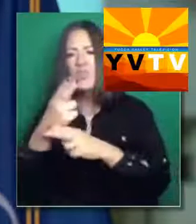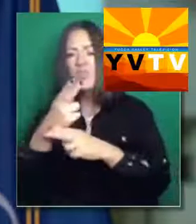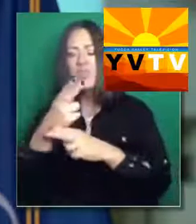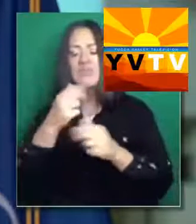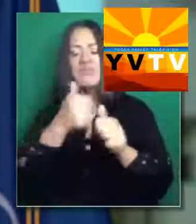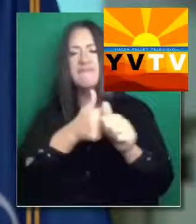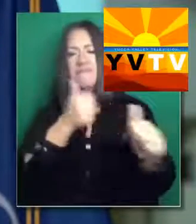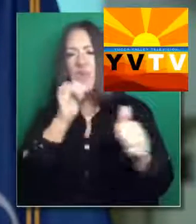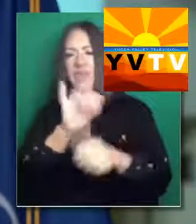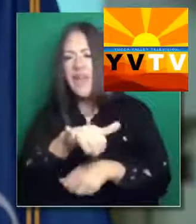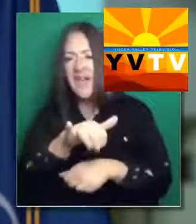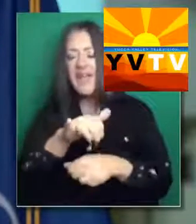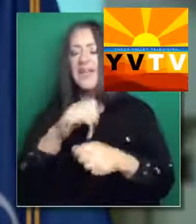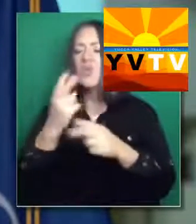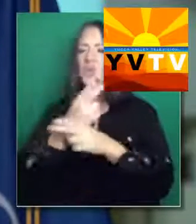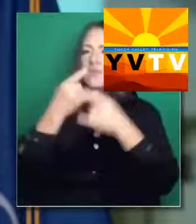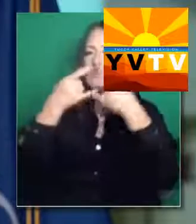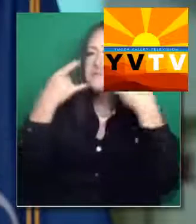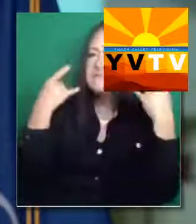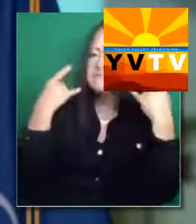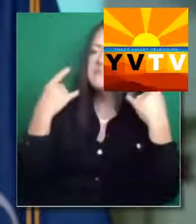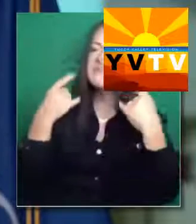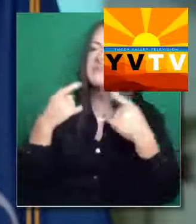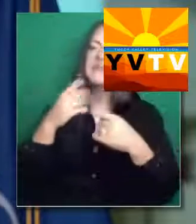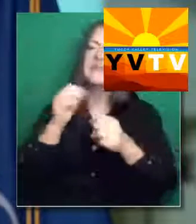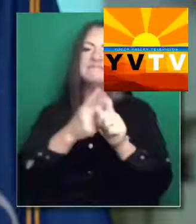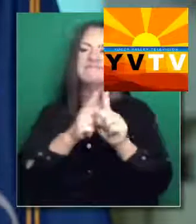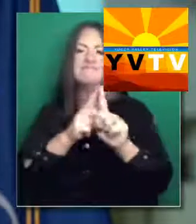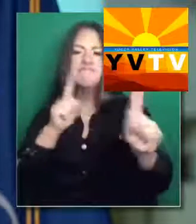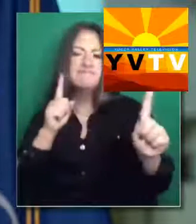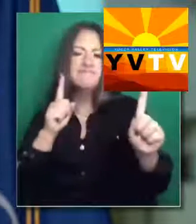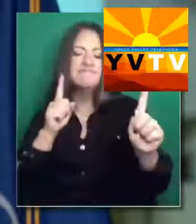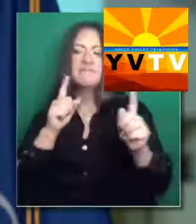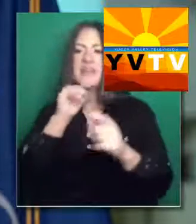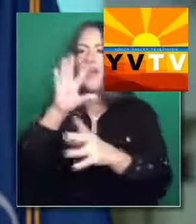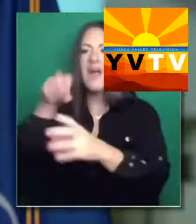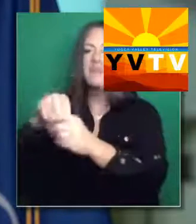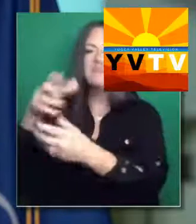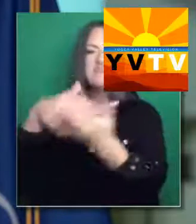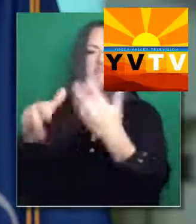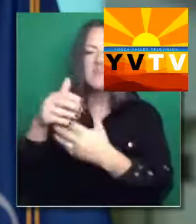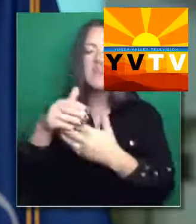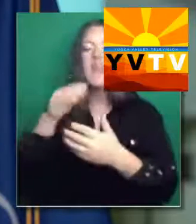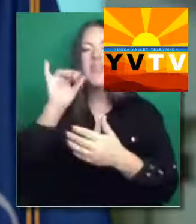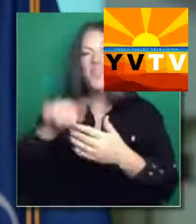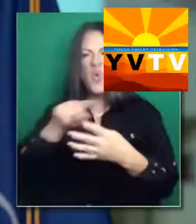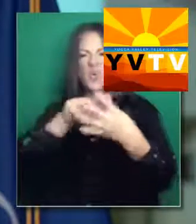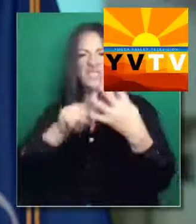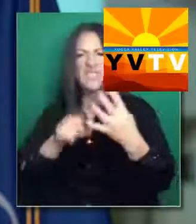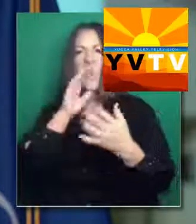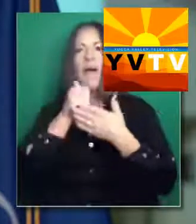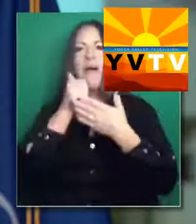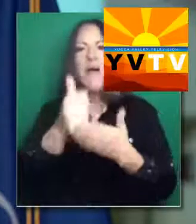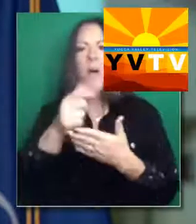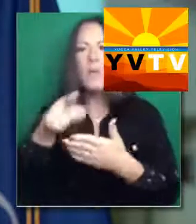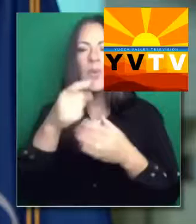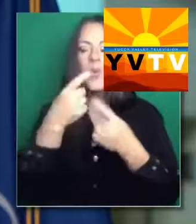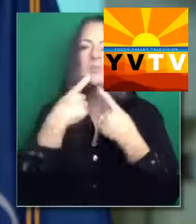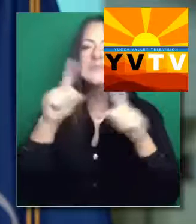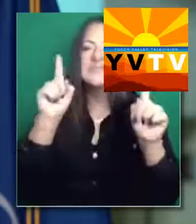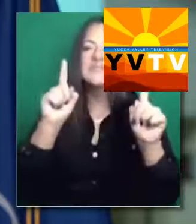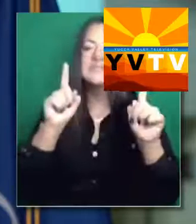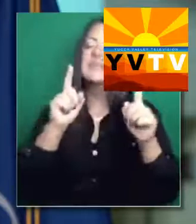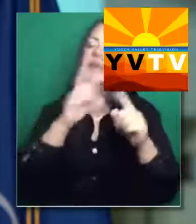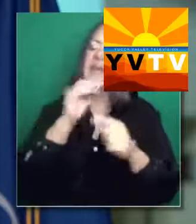wearing face coverings are foundational. And as Dr. Galley said, critical that we accelerate the pace of